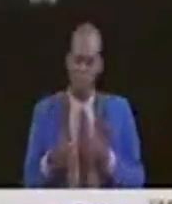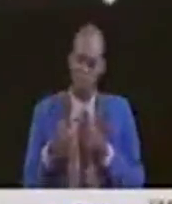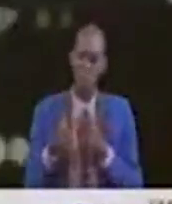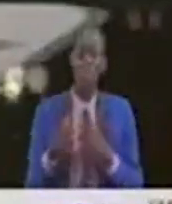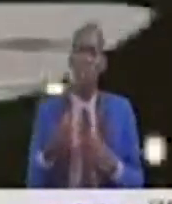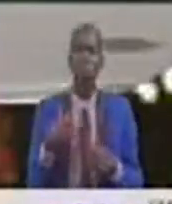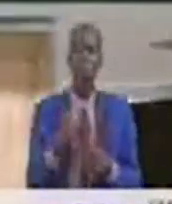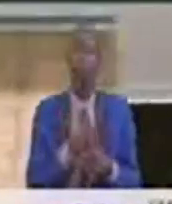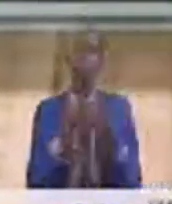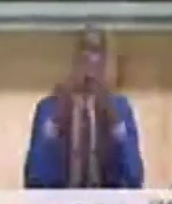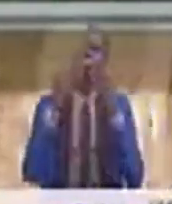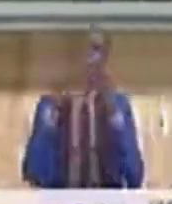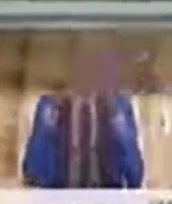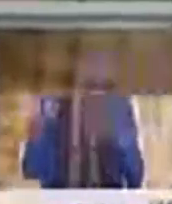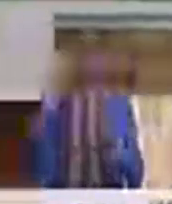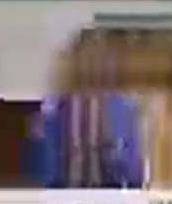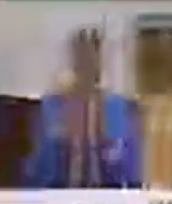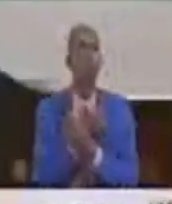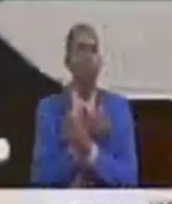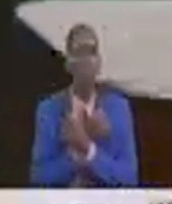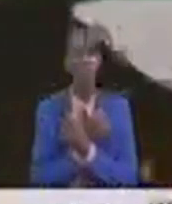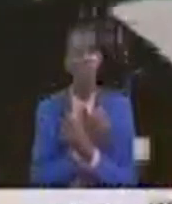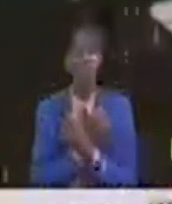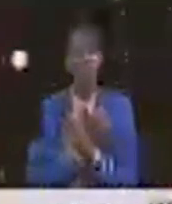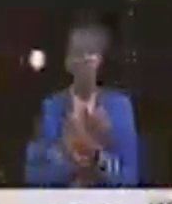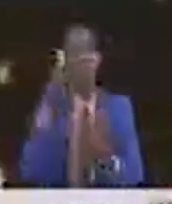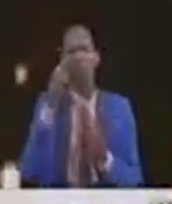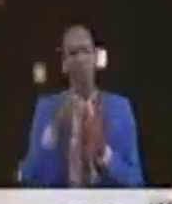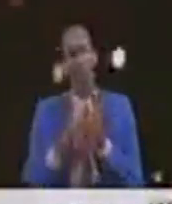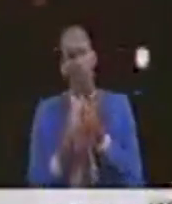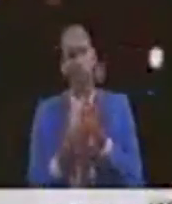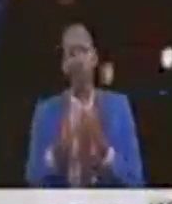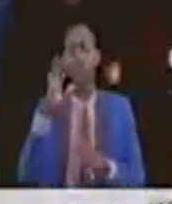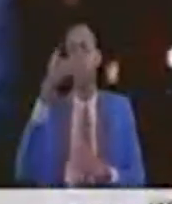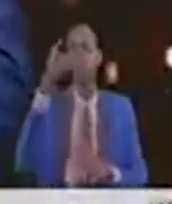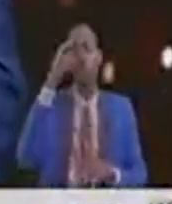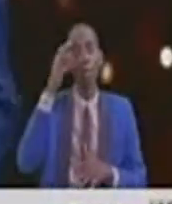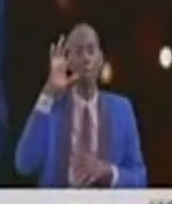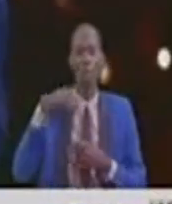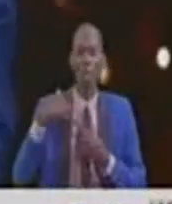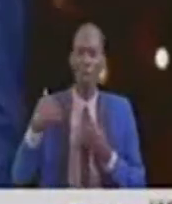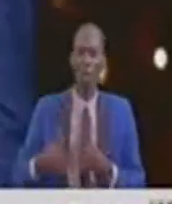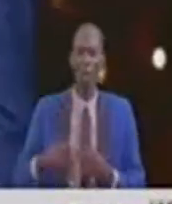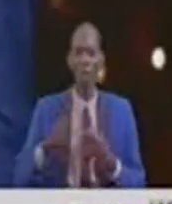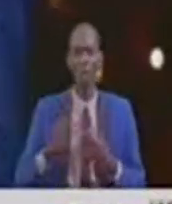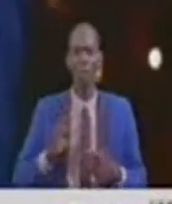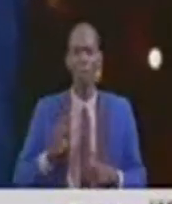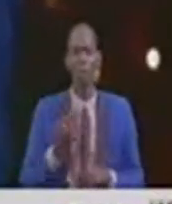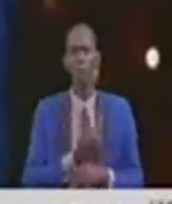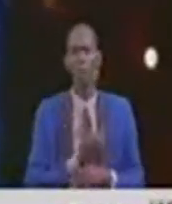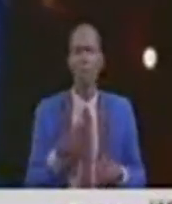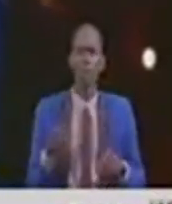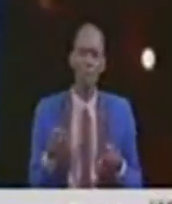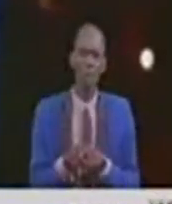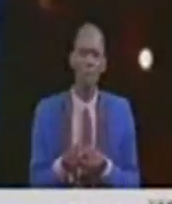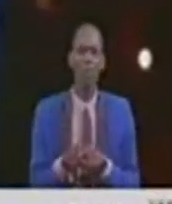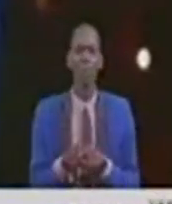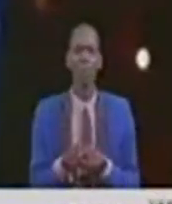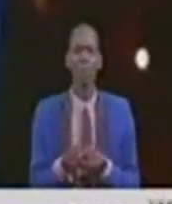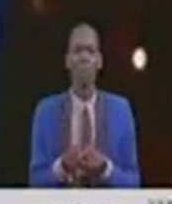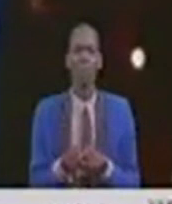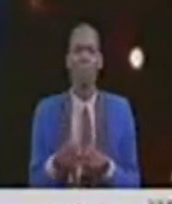your love and revealing your mind, your heart unto us as to the source